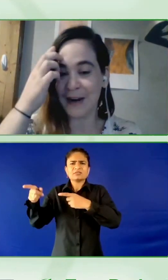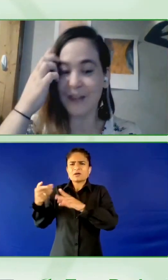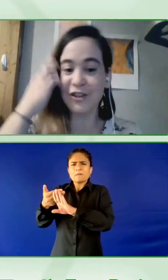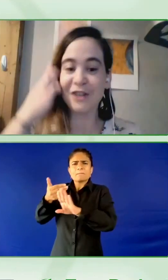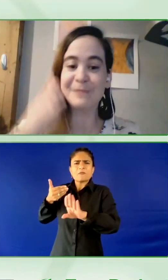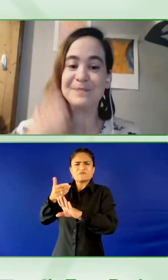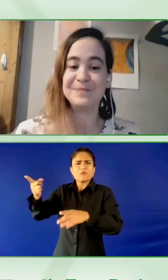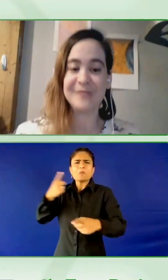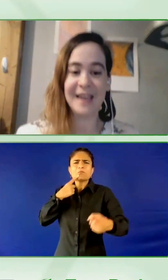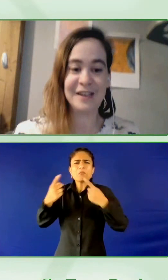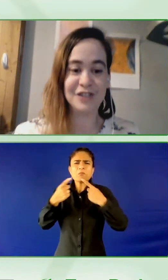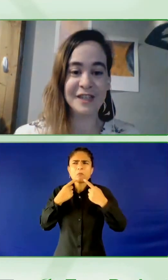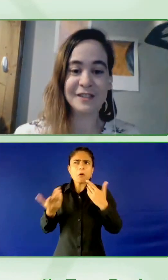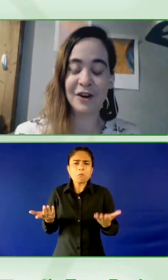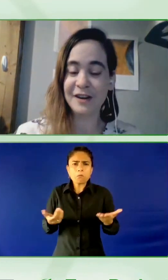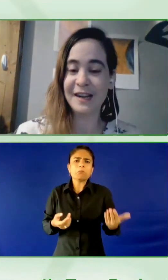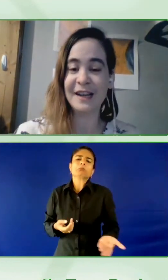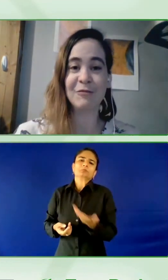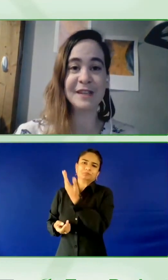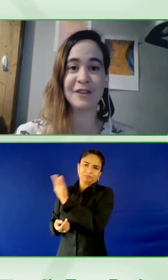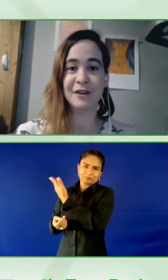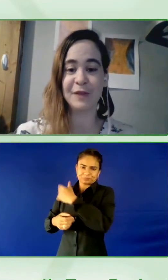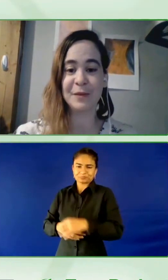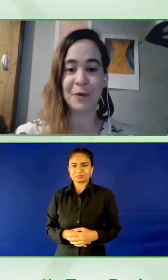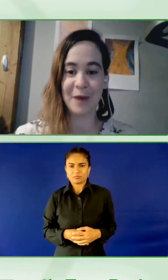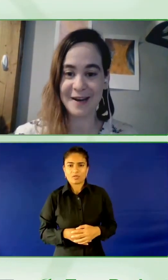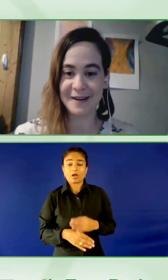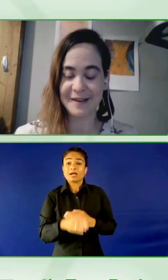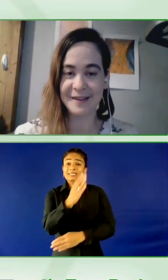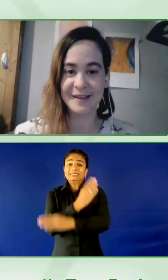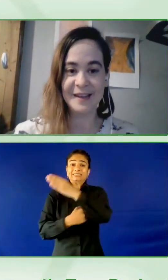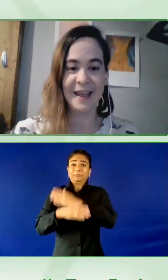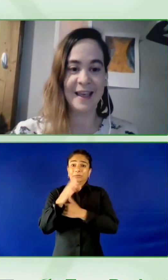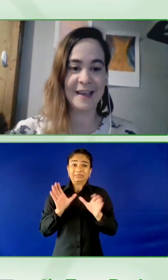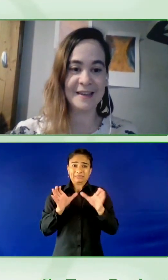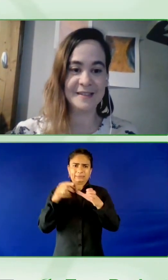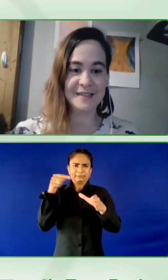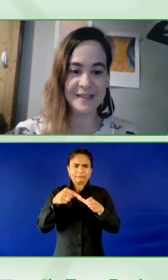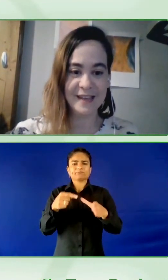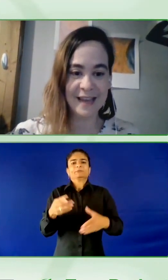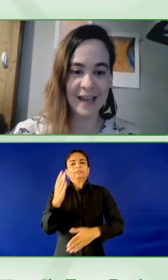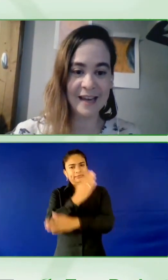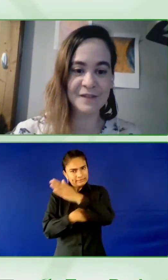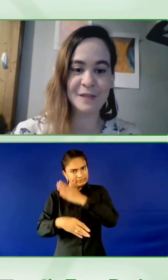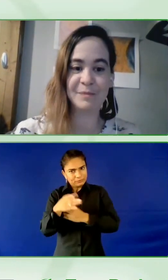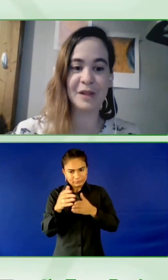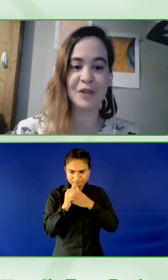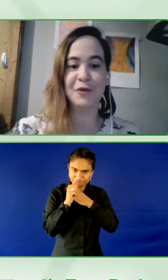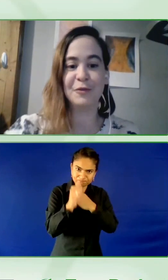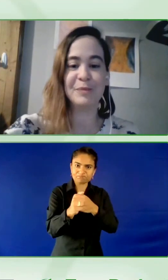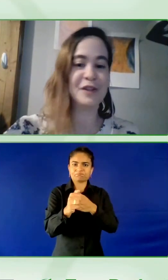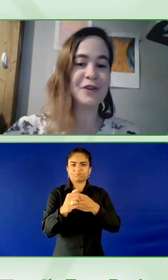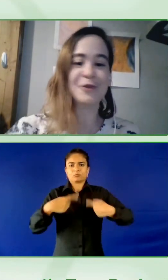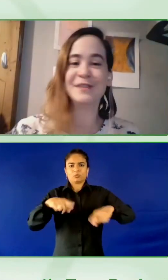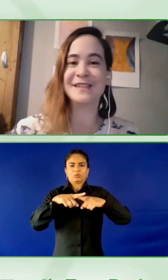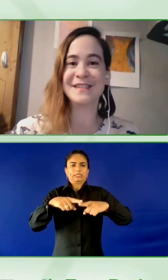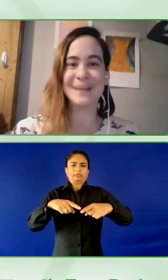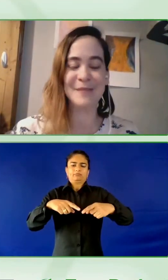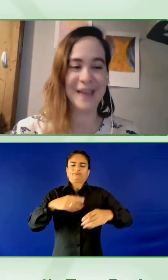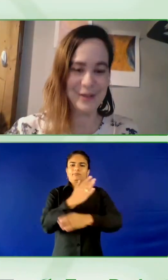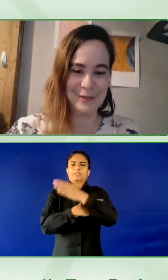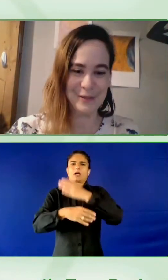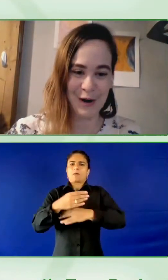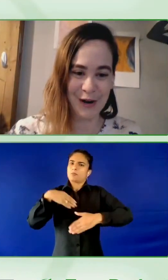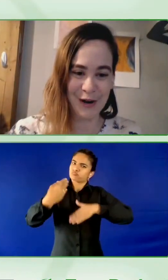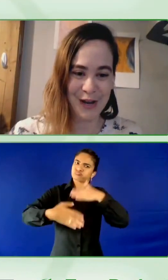the director, and she started it. It really started with a parade, and it kind of just ballooned into